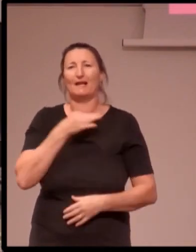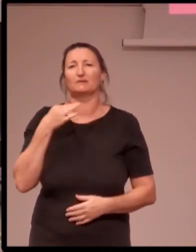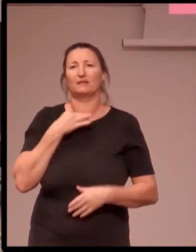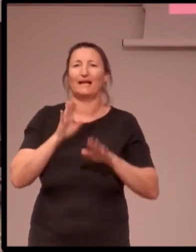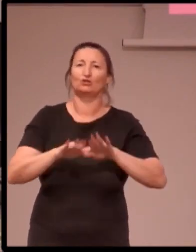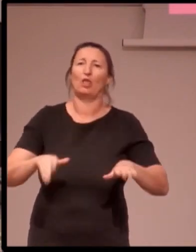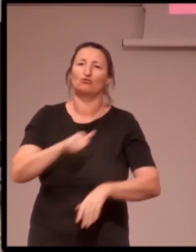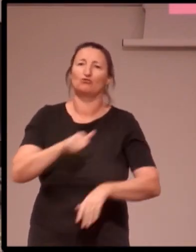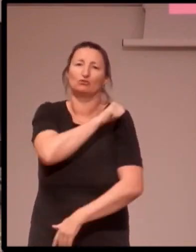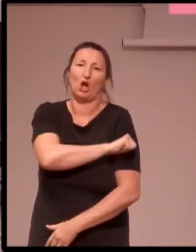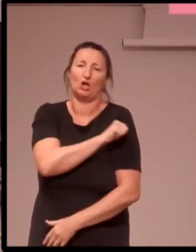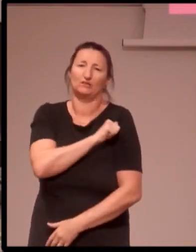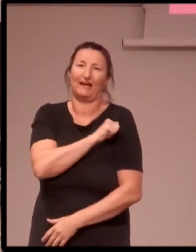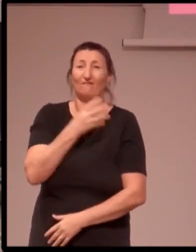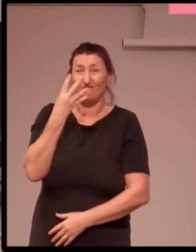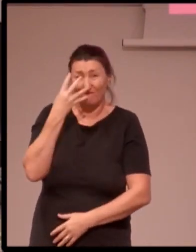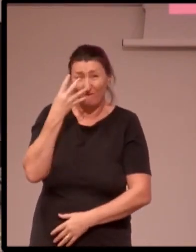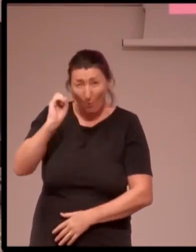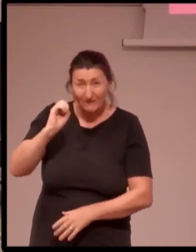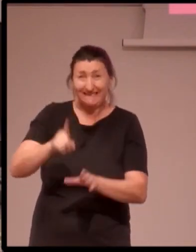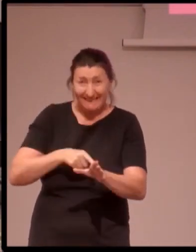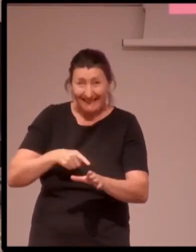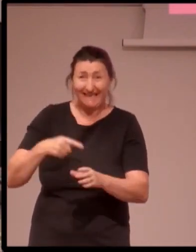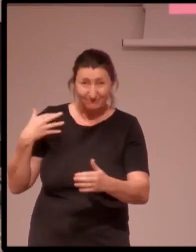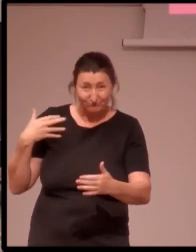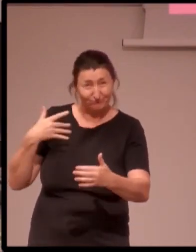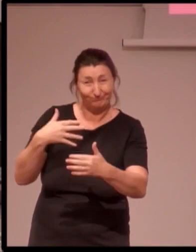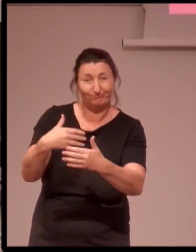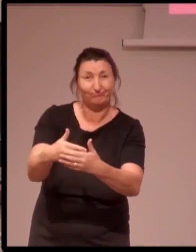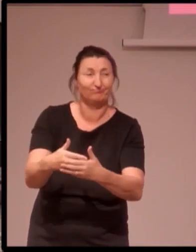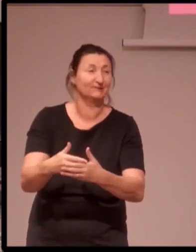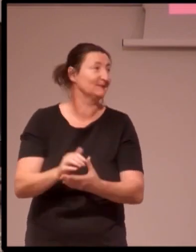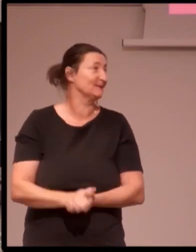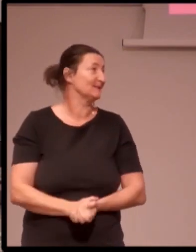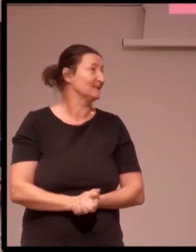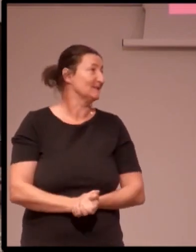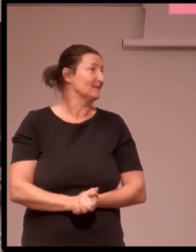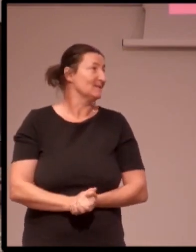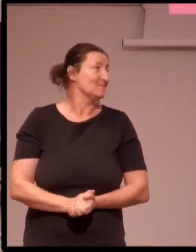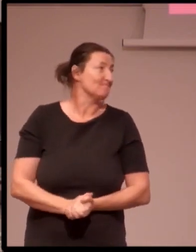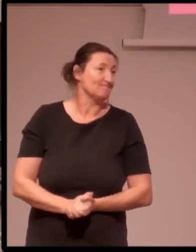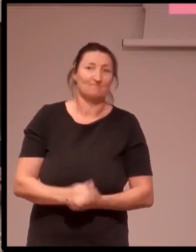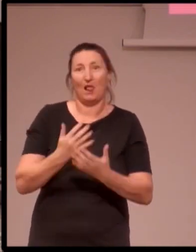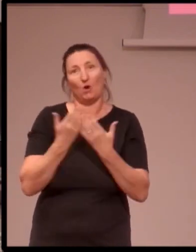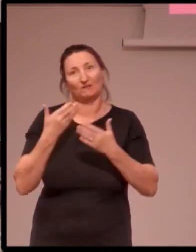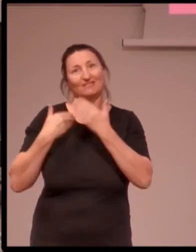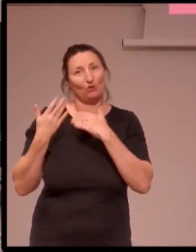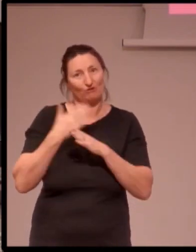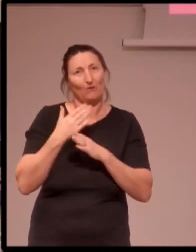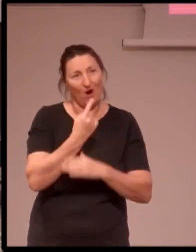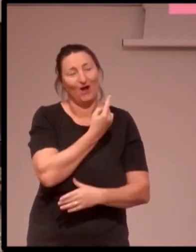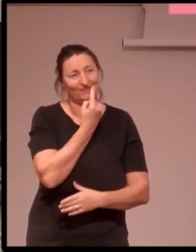children's nursing for the past 4 decades. I was just saying to Lucy, she could have interviewed me as part of her historic work that she's been doing.